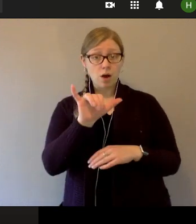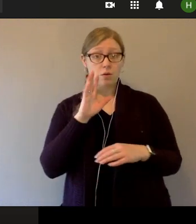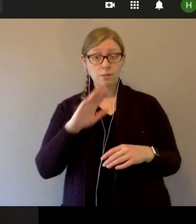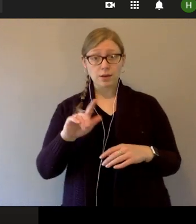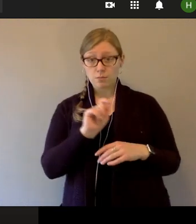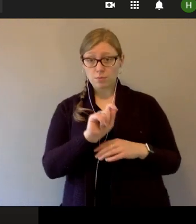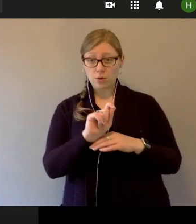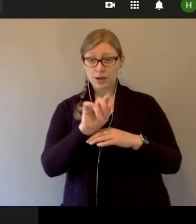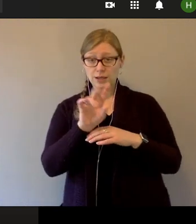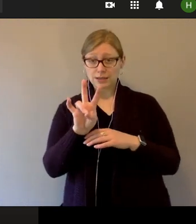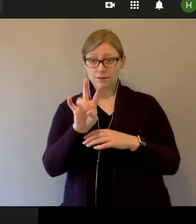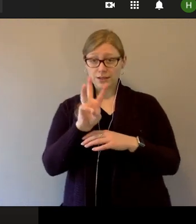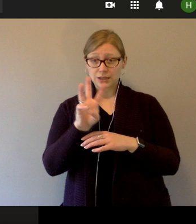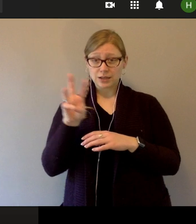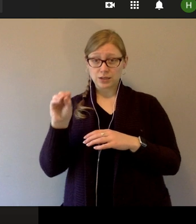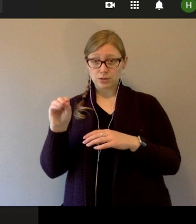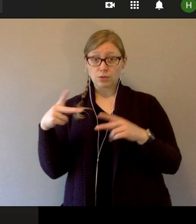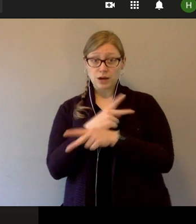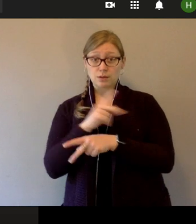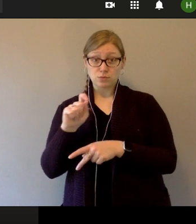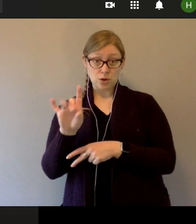0.7660 times 0.8.